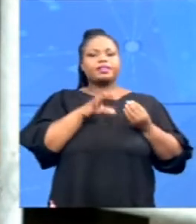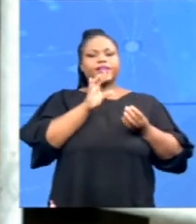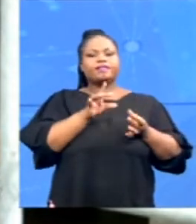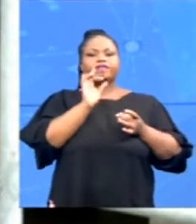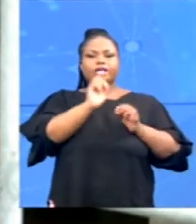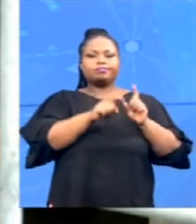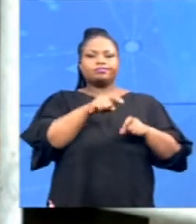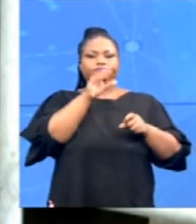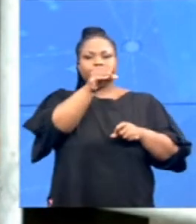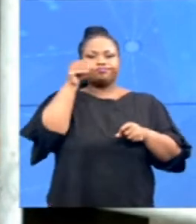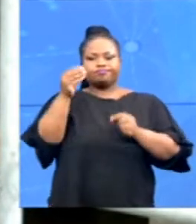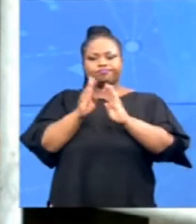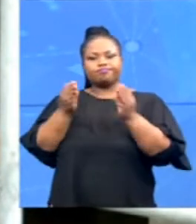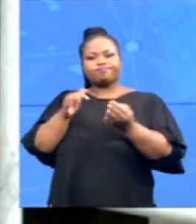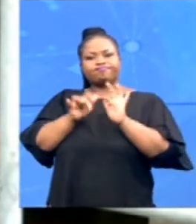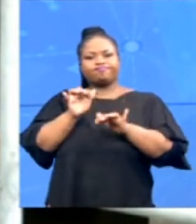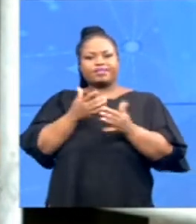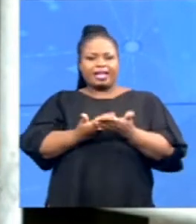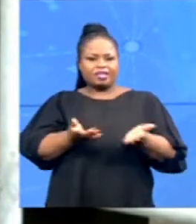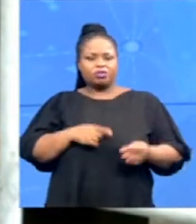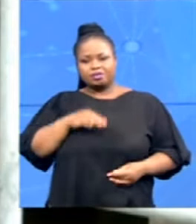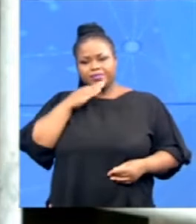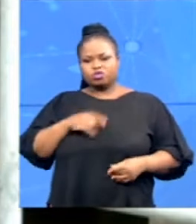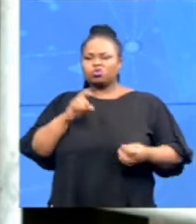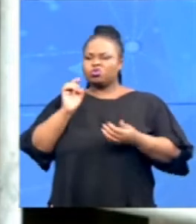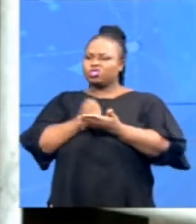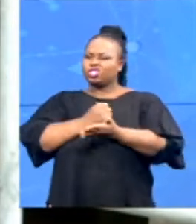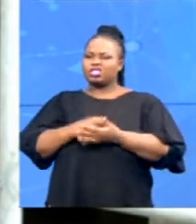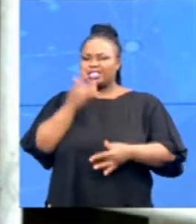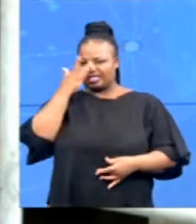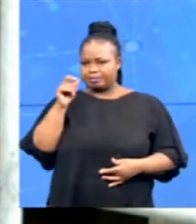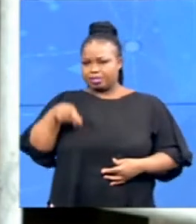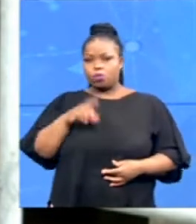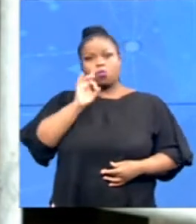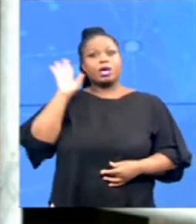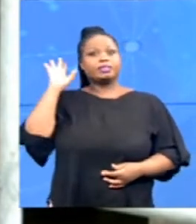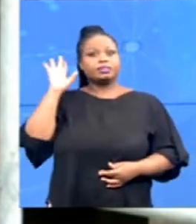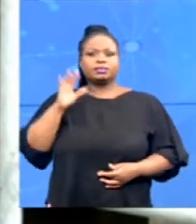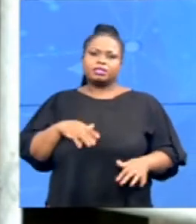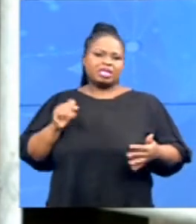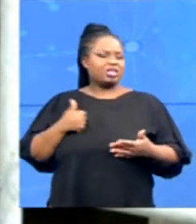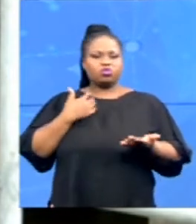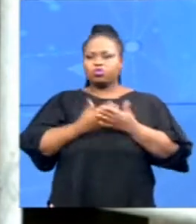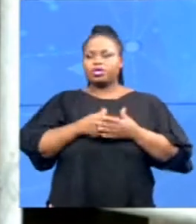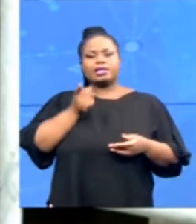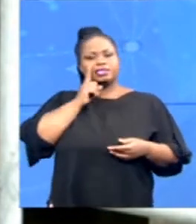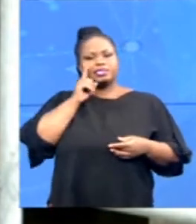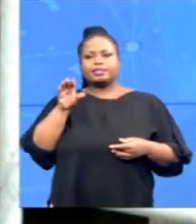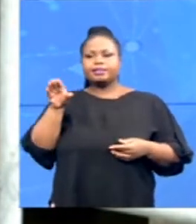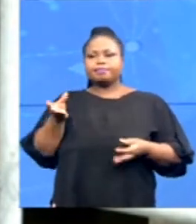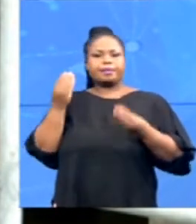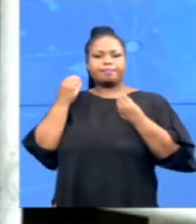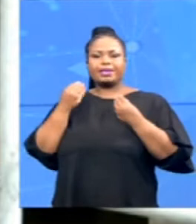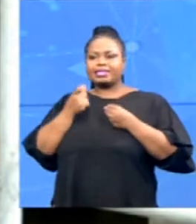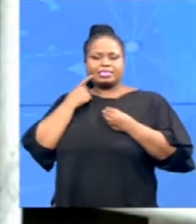means we only register the patient once, and any other time after that you can go and quickly retrieve it. It reduces the time for the clerk, but